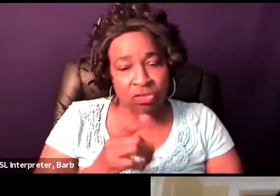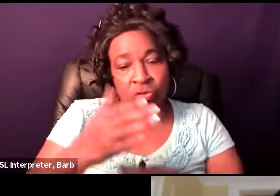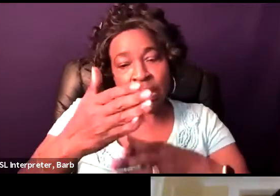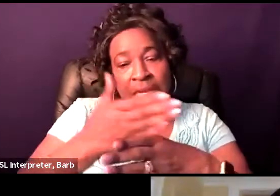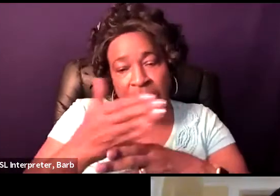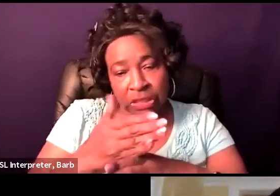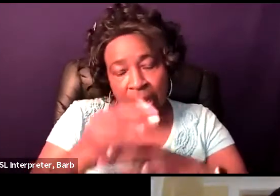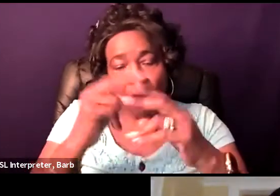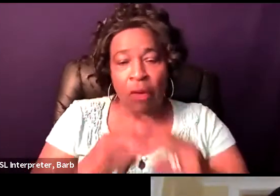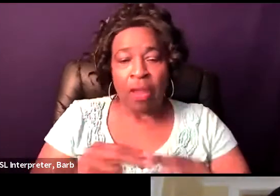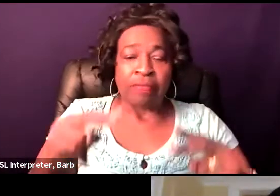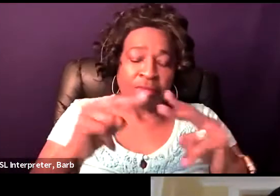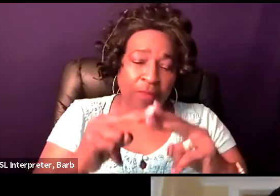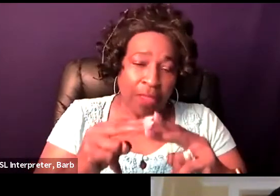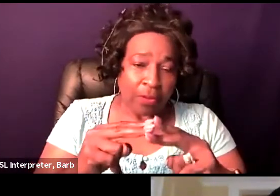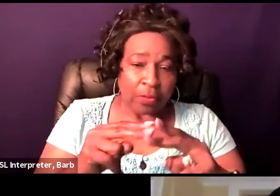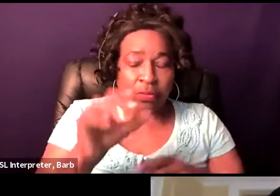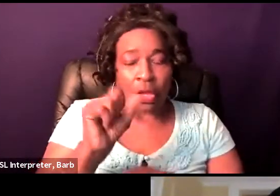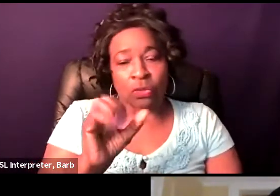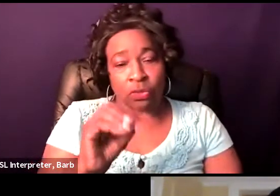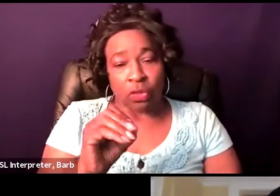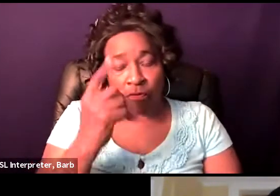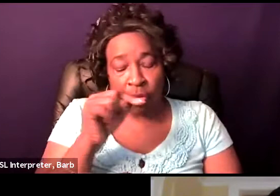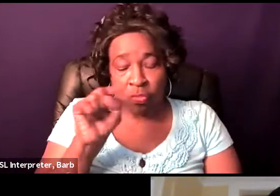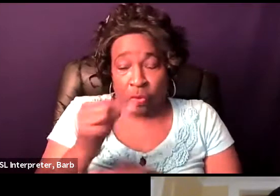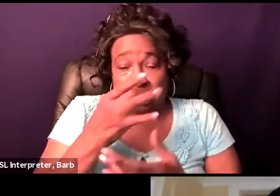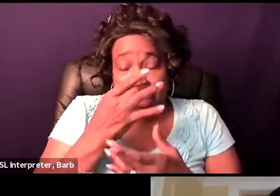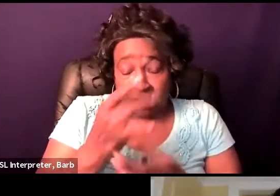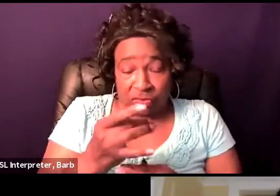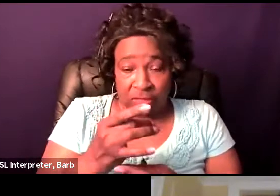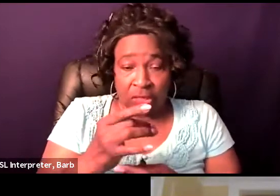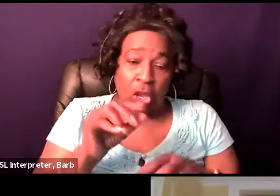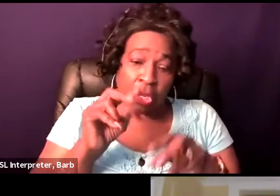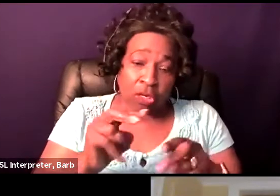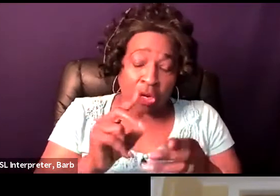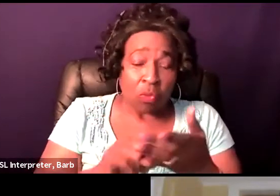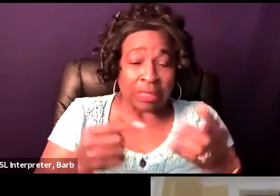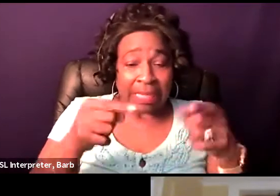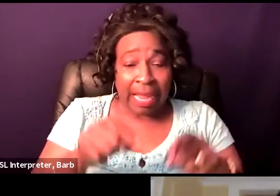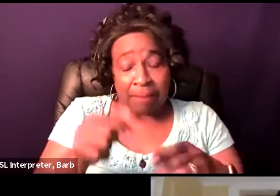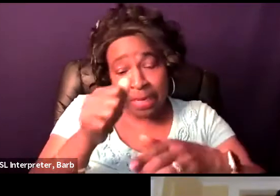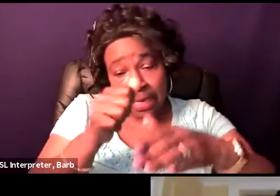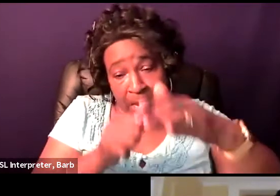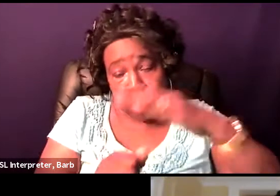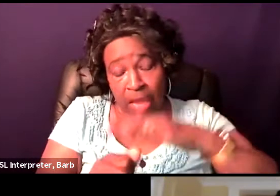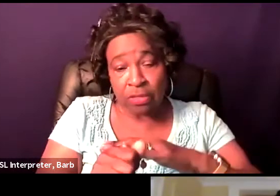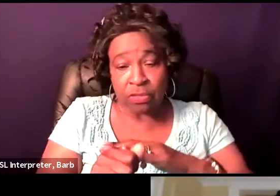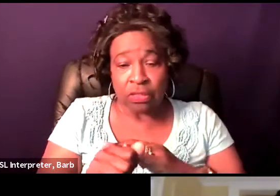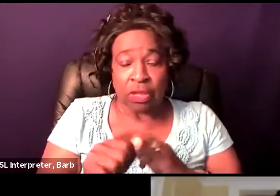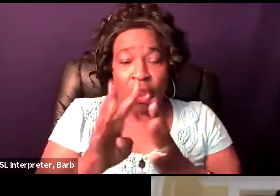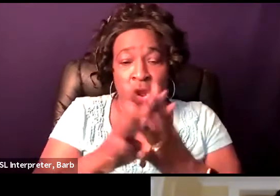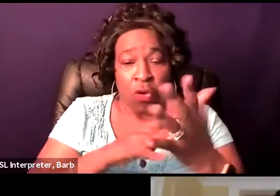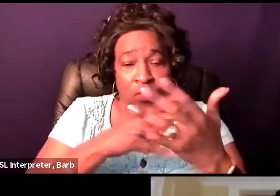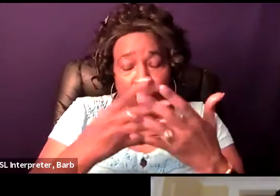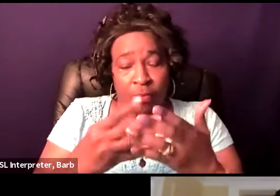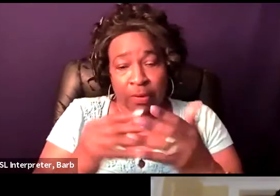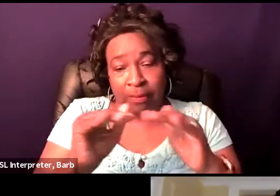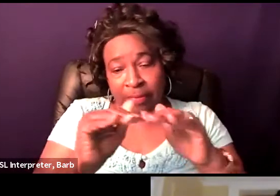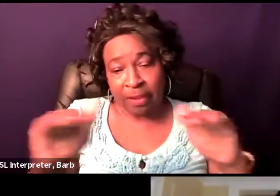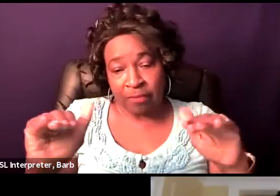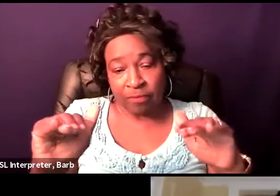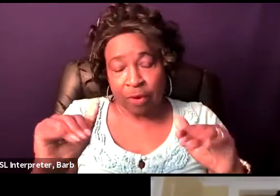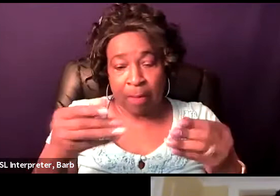the value of it. And so for those interested, take a look at what's happening under the rubric of platform